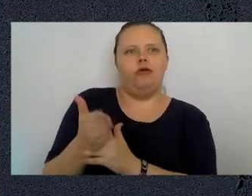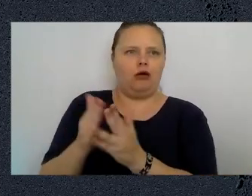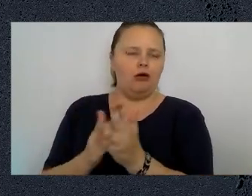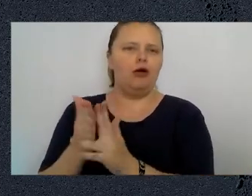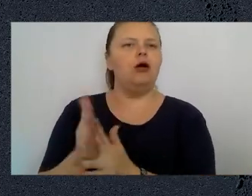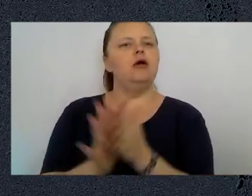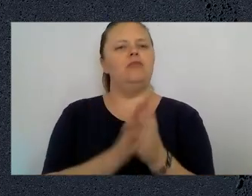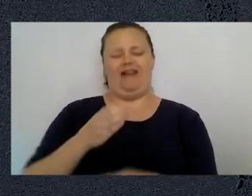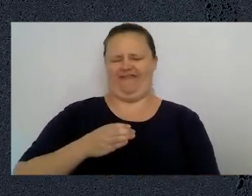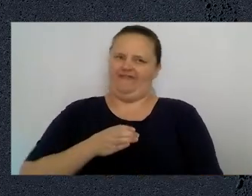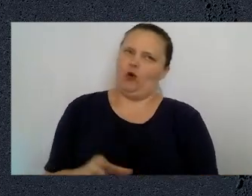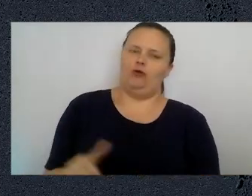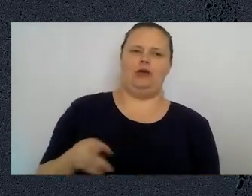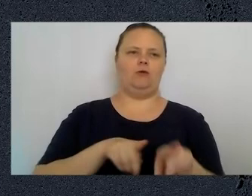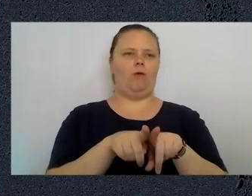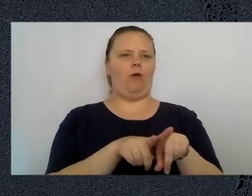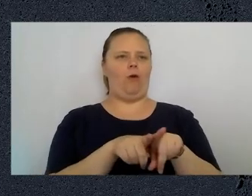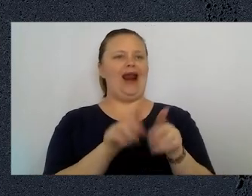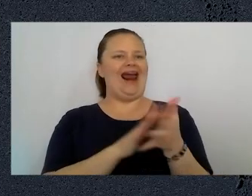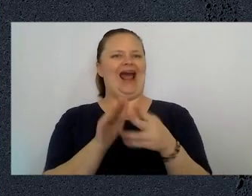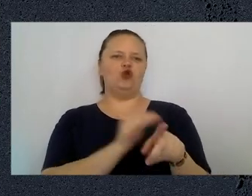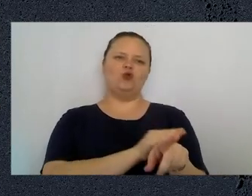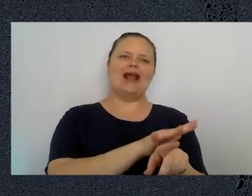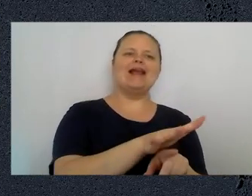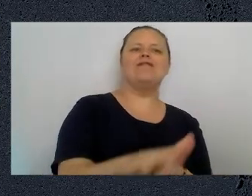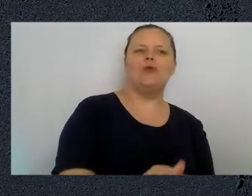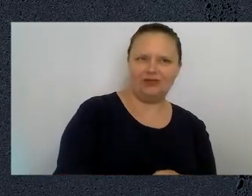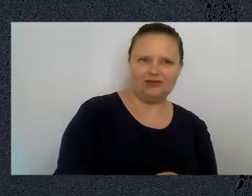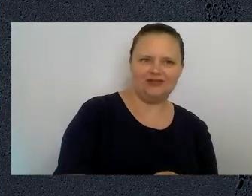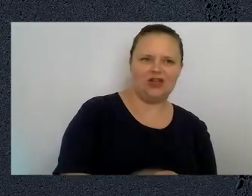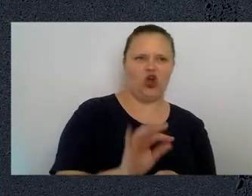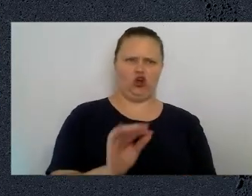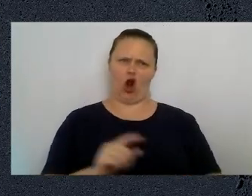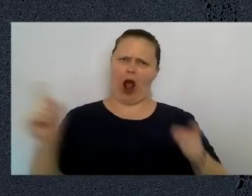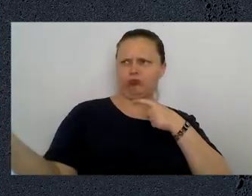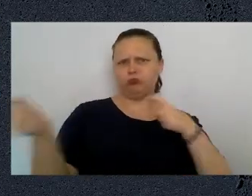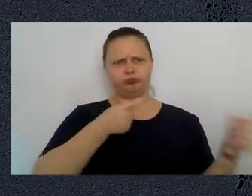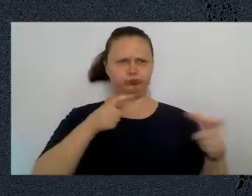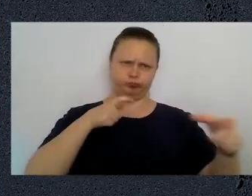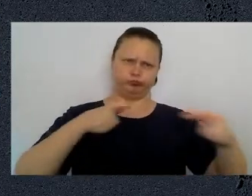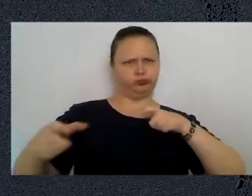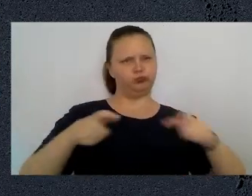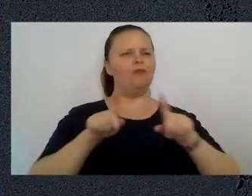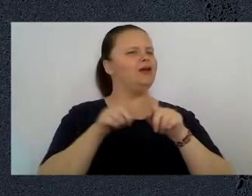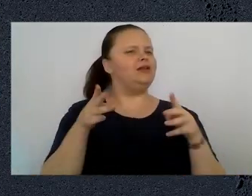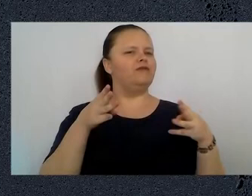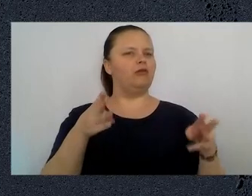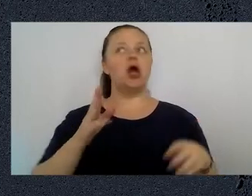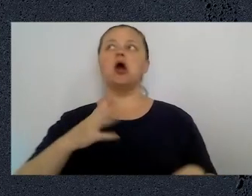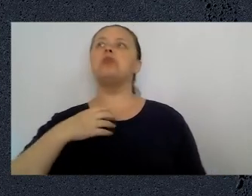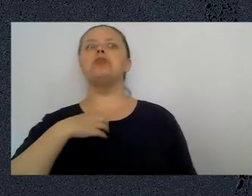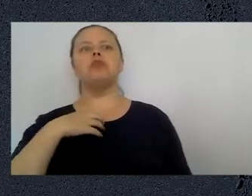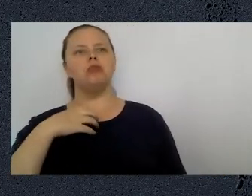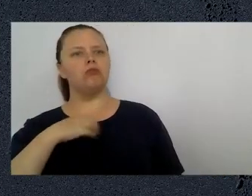these skills and the skills of influence rather than sort of a command and control kind of leadership style. Interesting. And if we can add